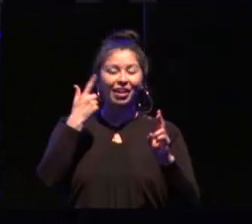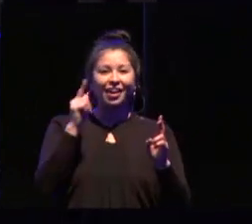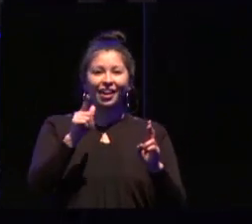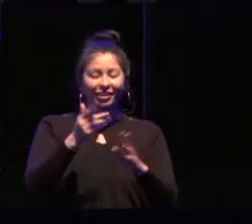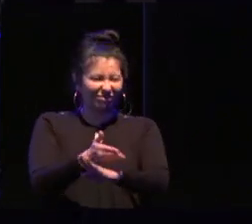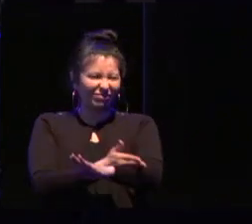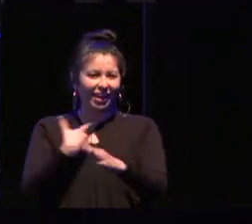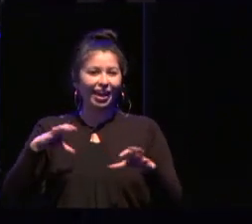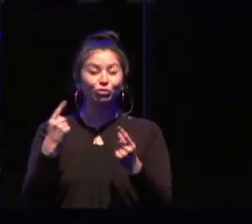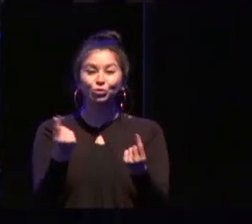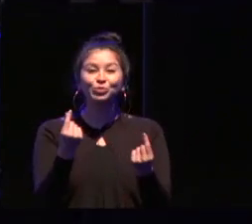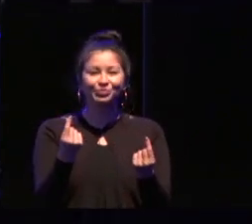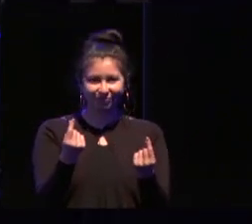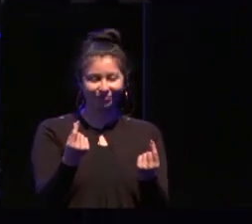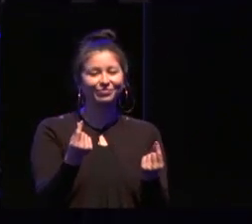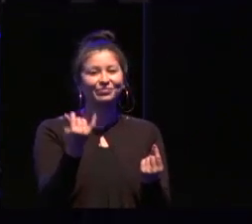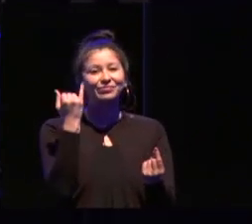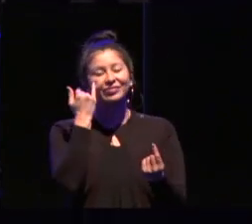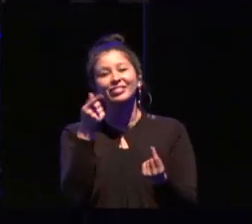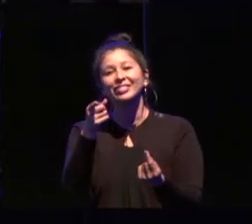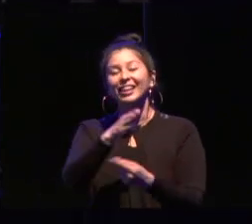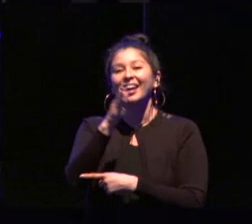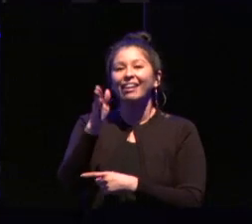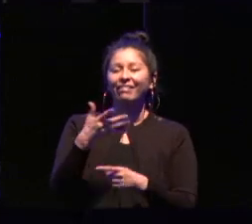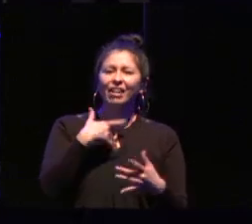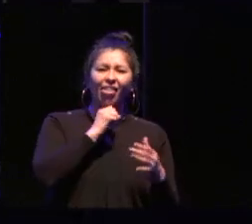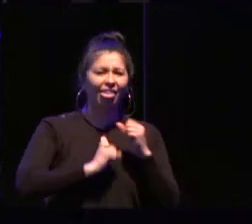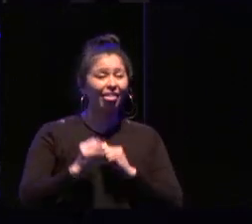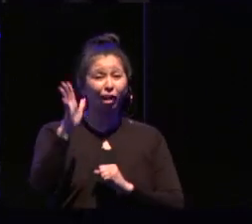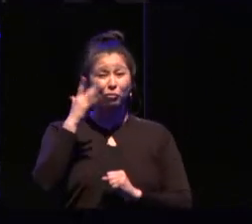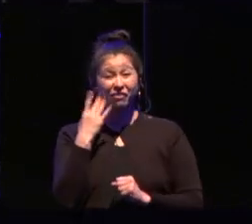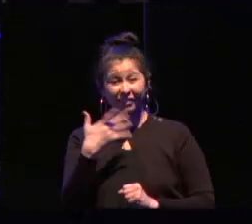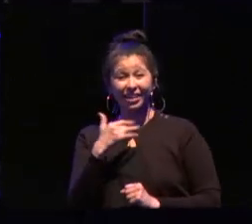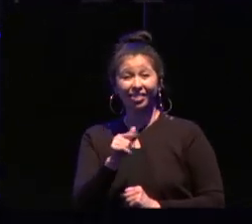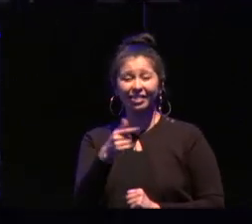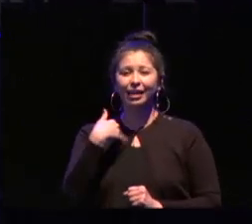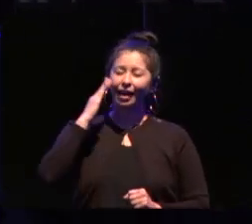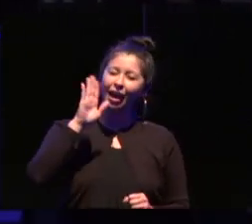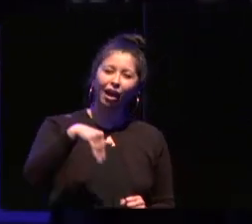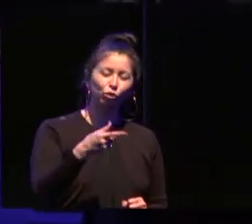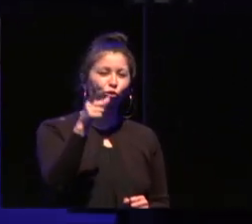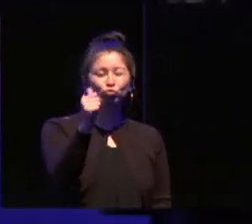up our rag. And if you ever been held down before,